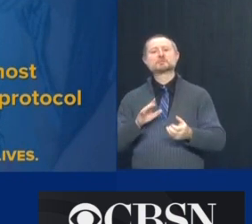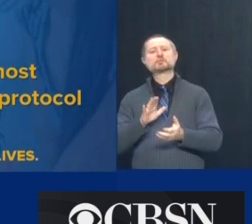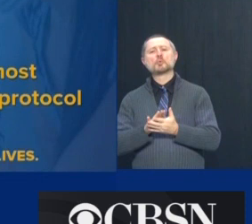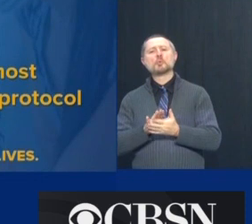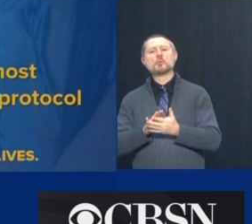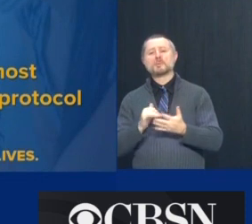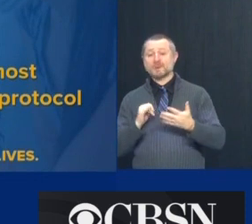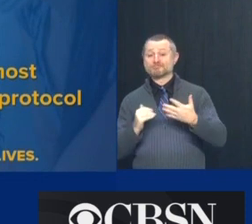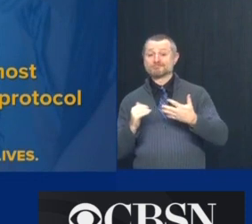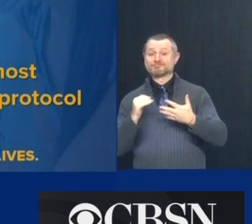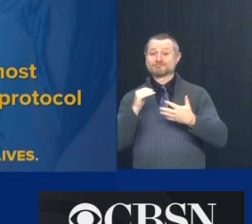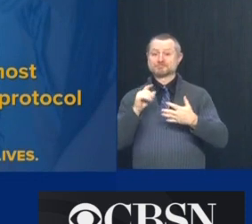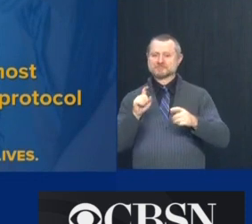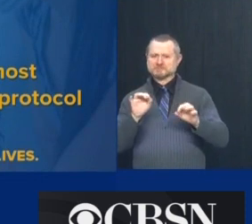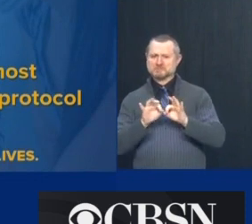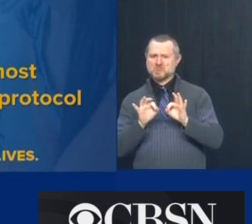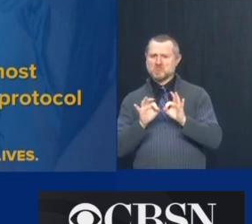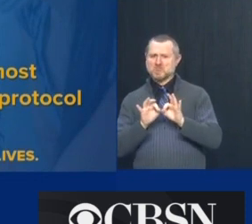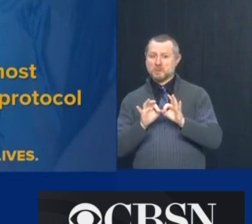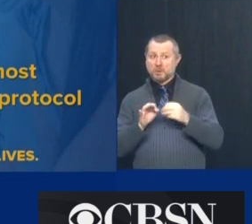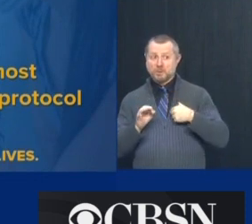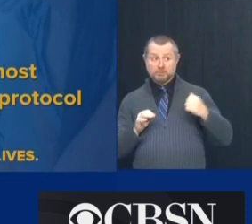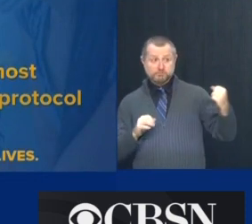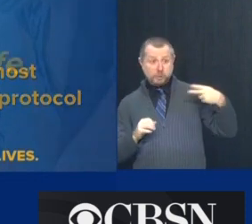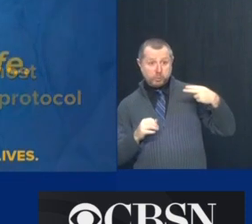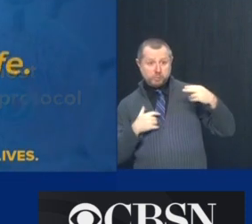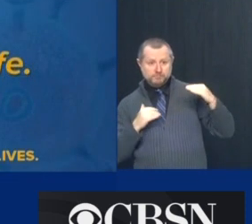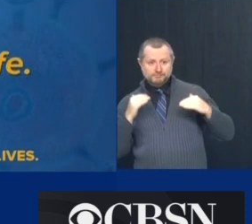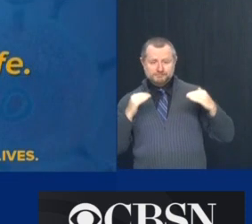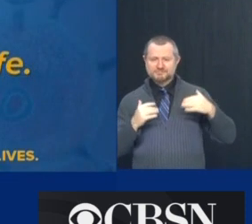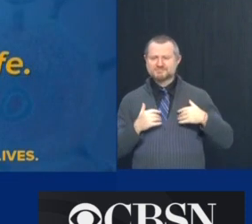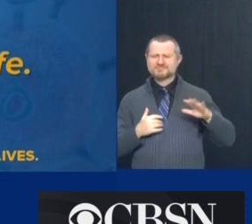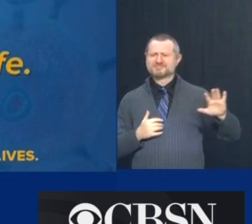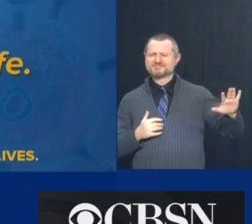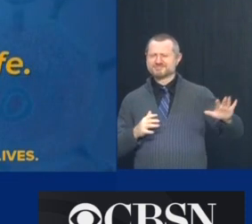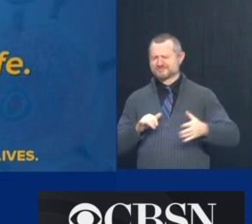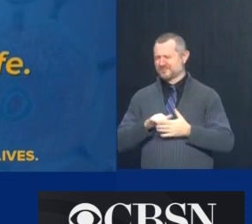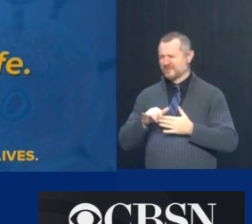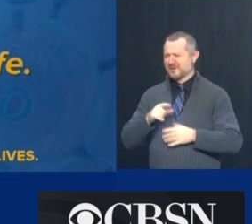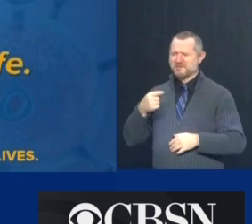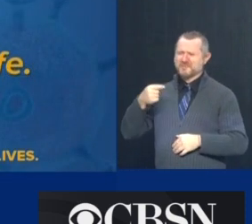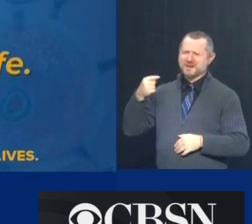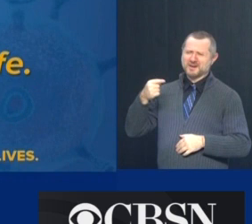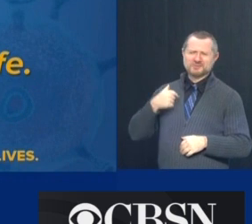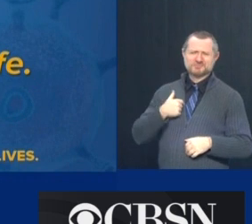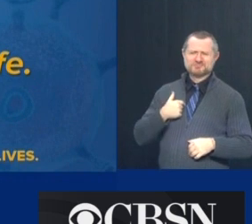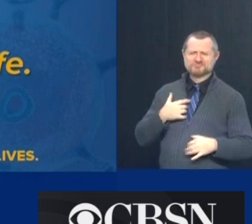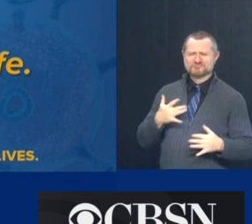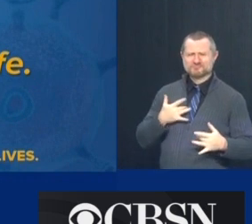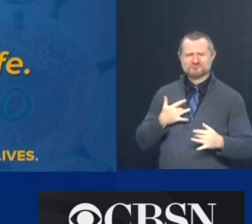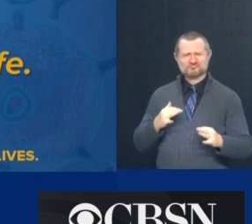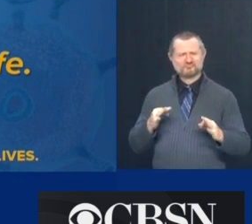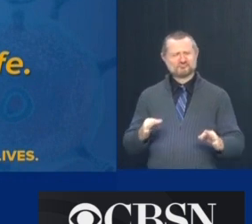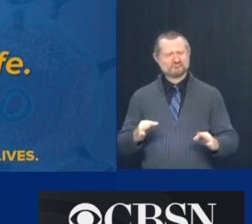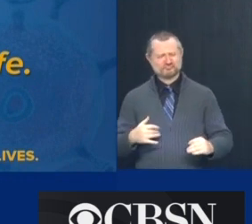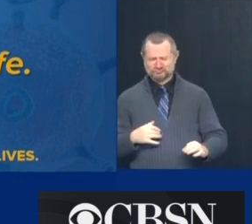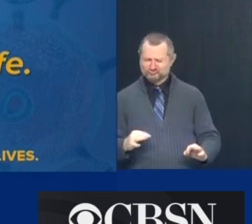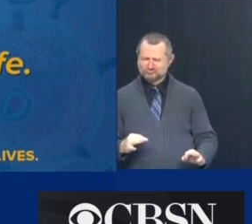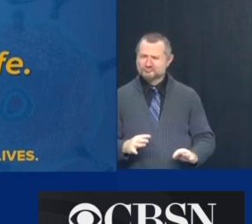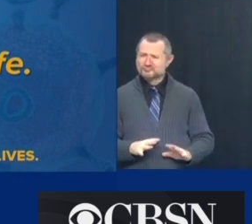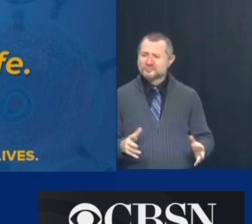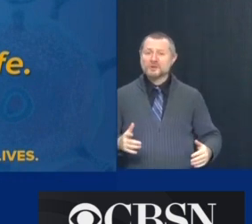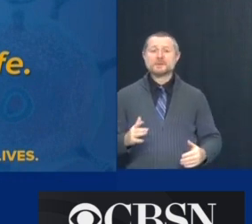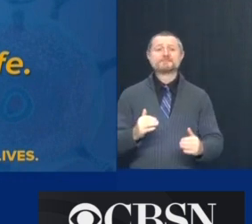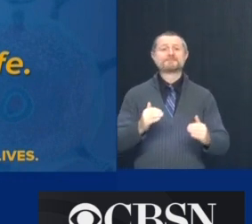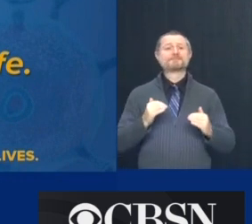place. No state and no city. So we feel good about that. We have a mandatory